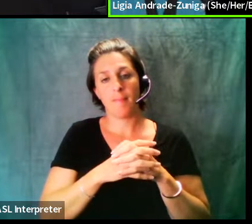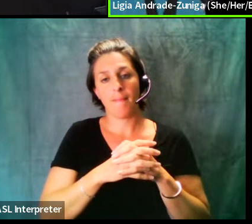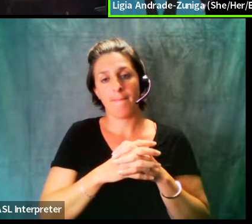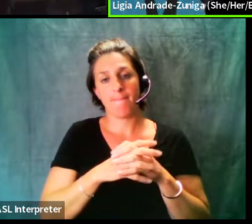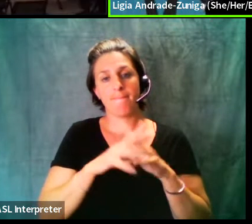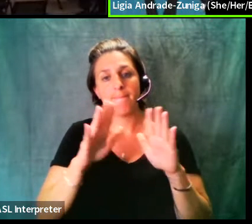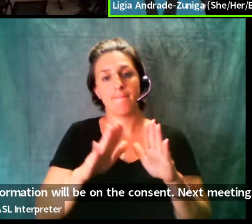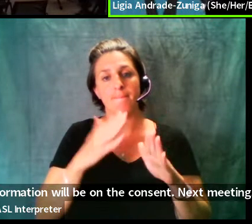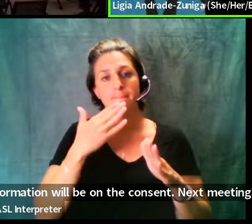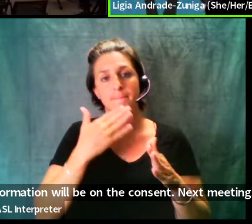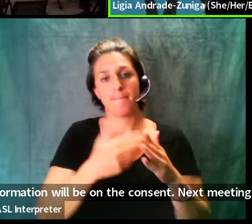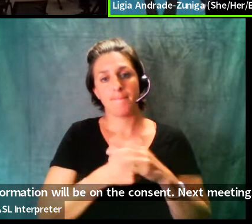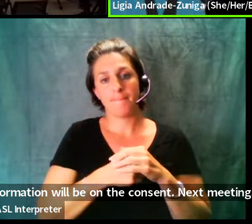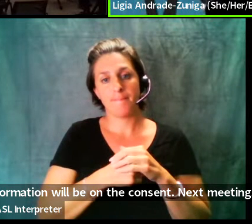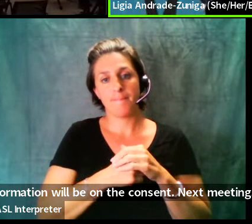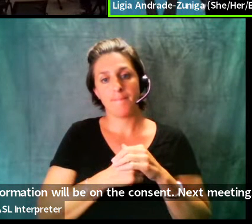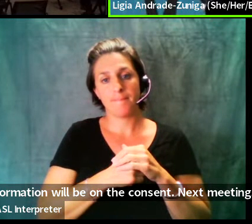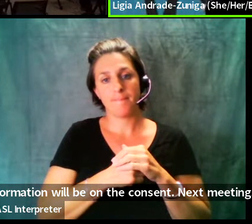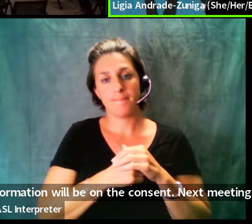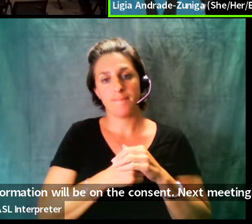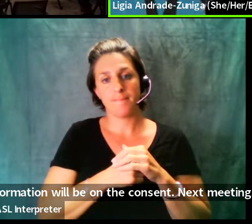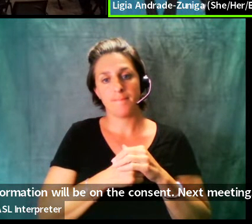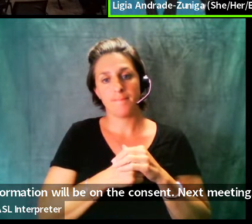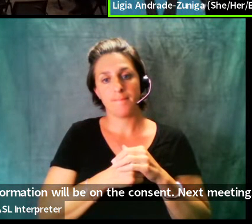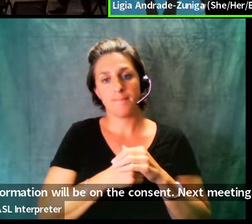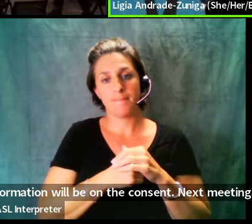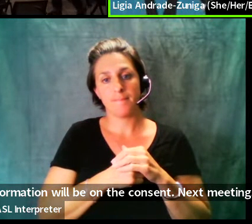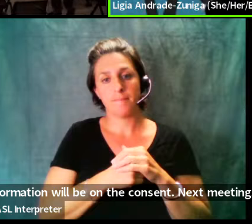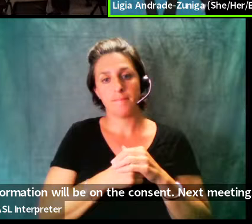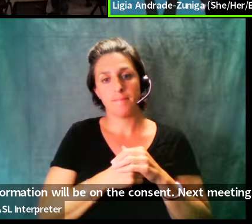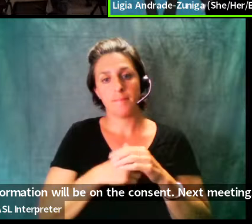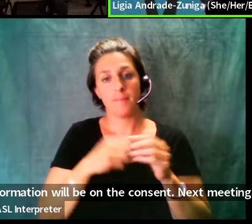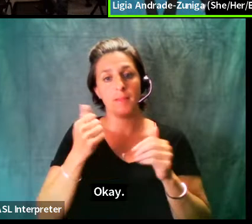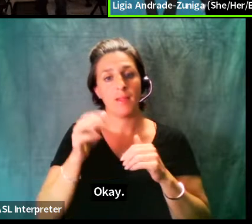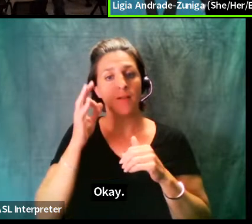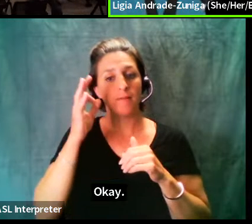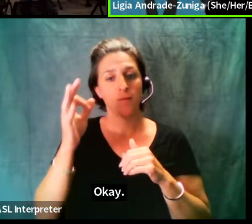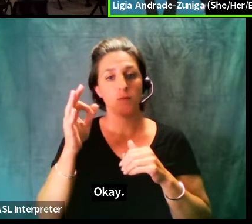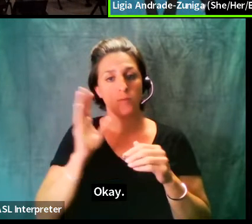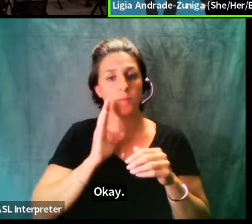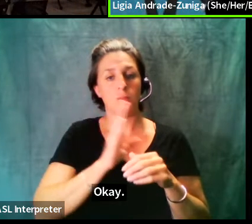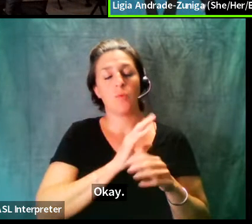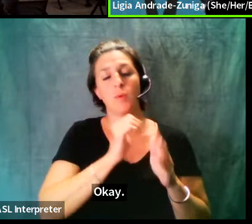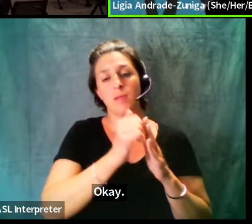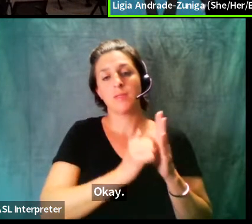Great, thank you. Okay, any future board agenda items?